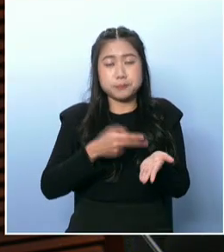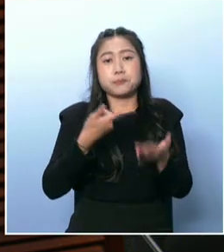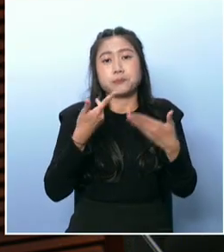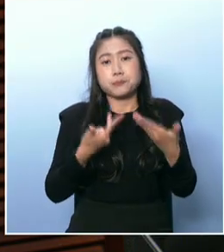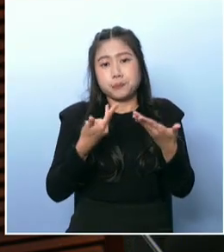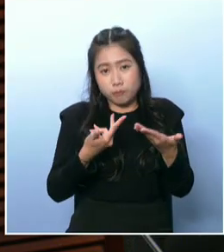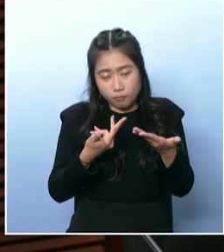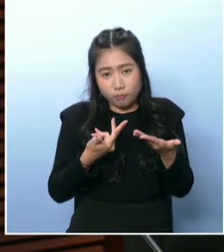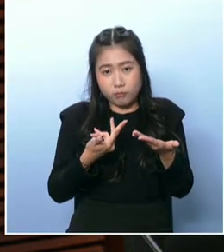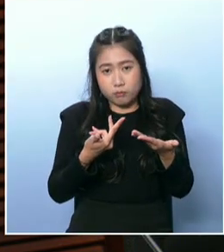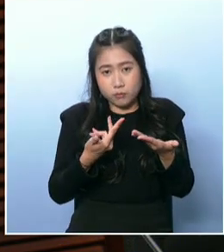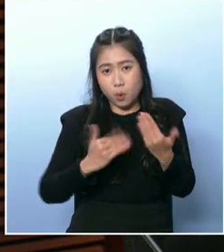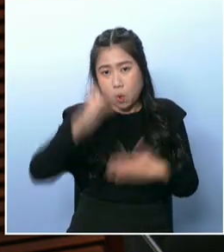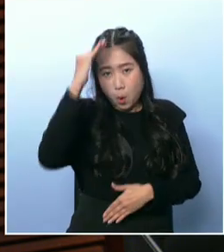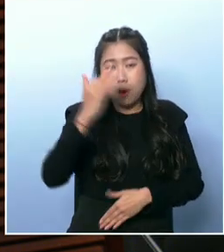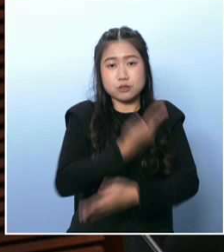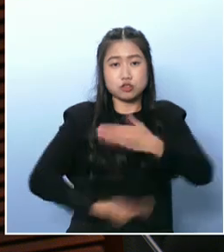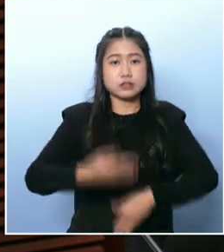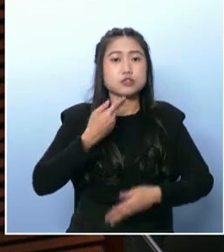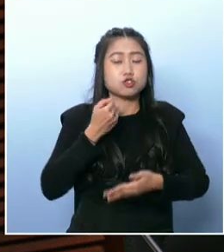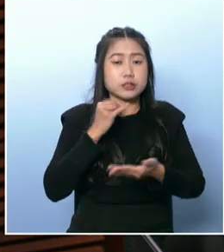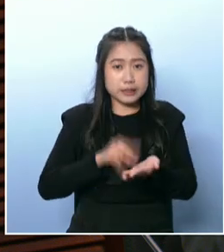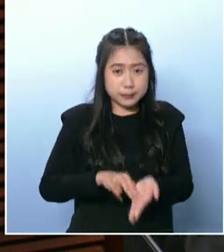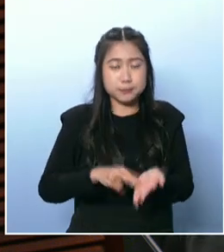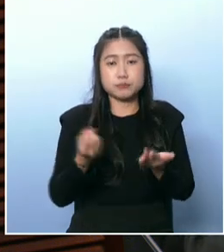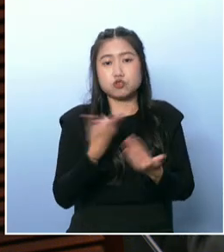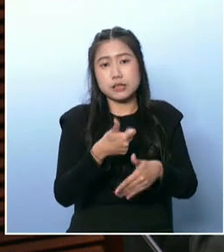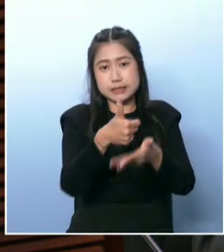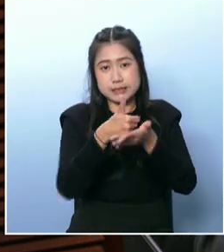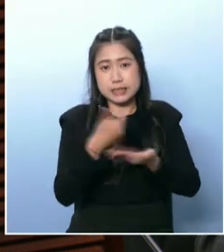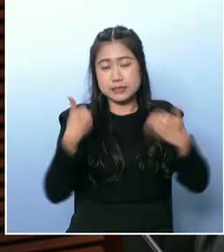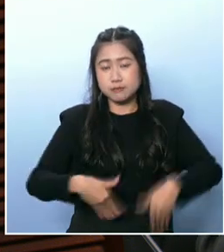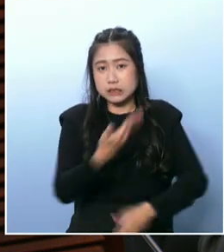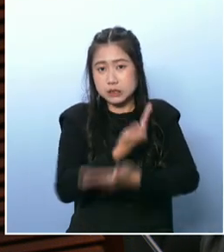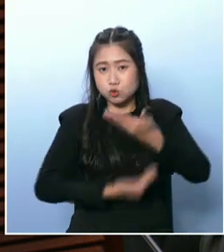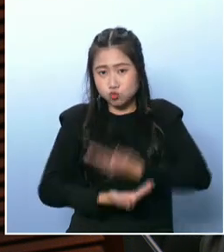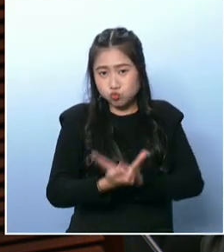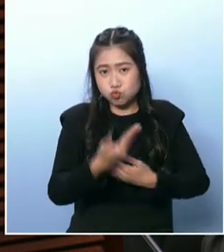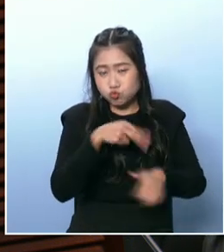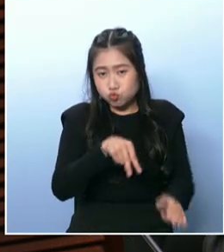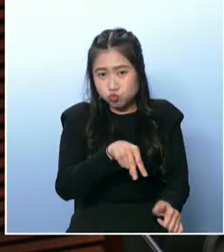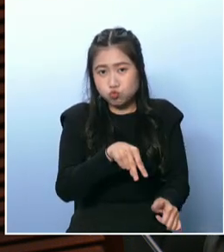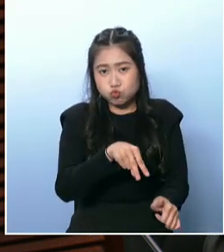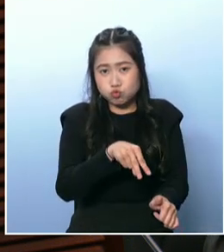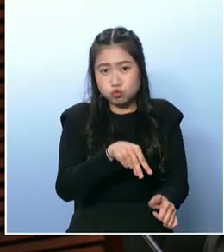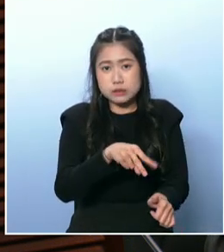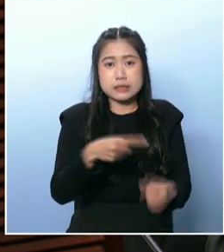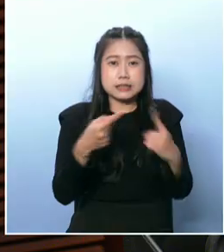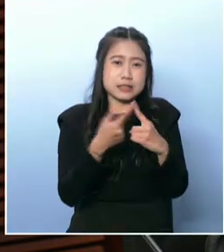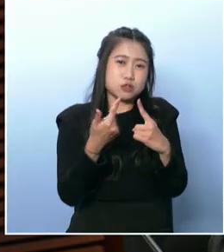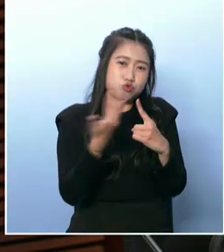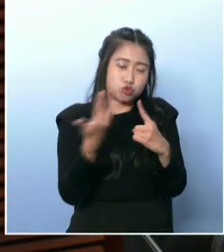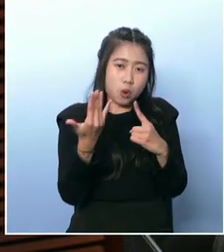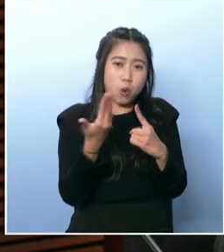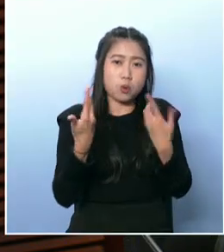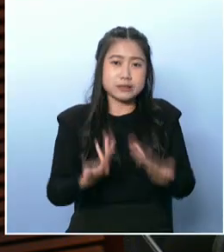So for the higher DA recipients who are also in paid employment and having subsidy for hiring carers,